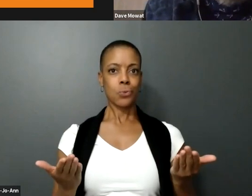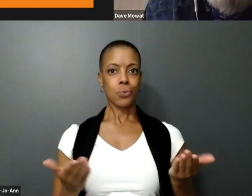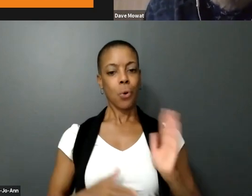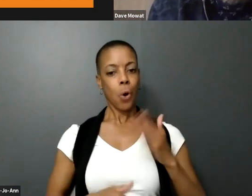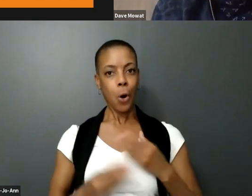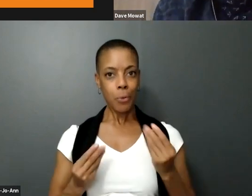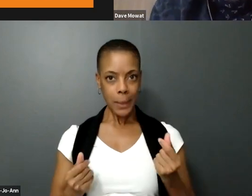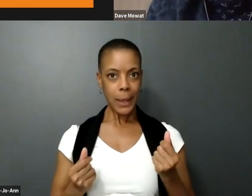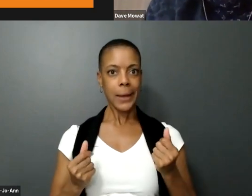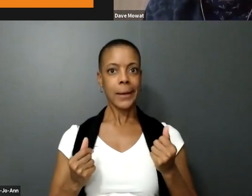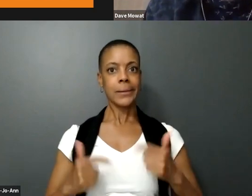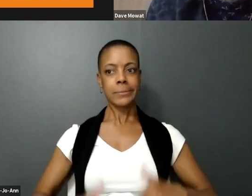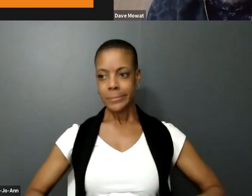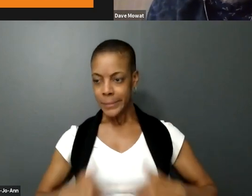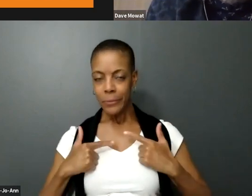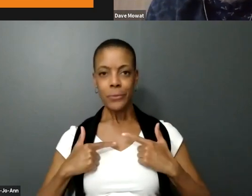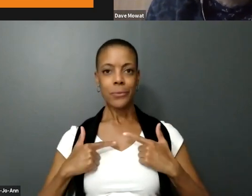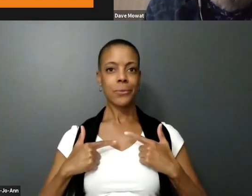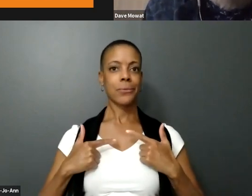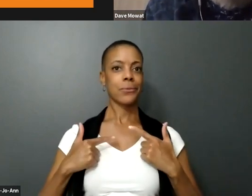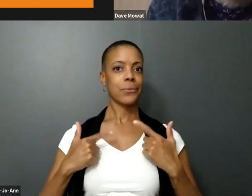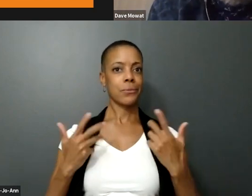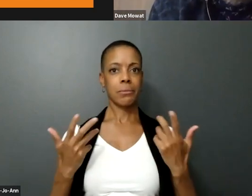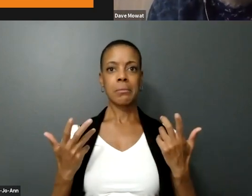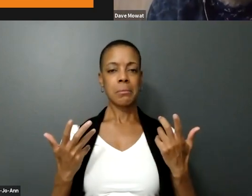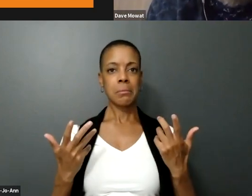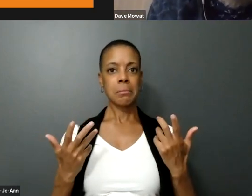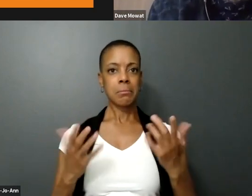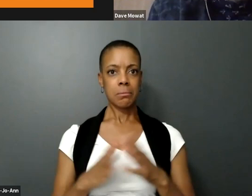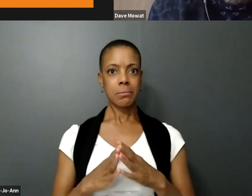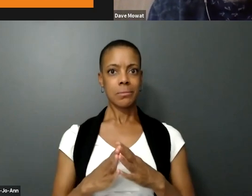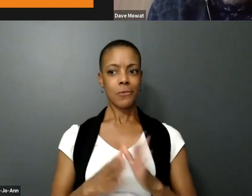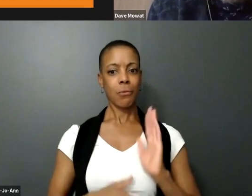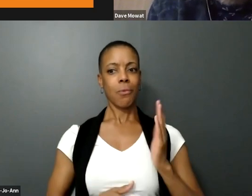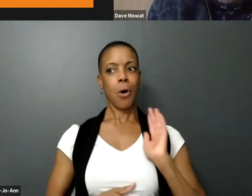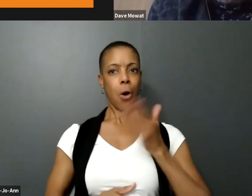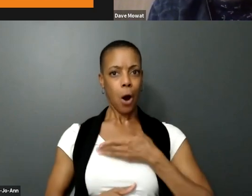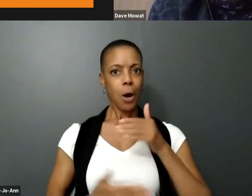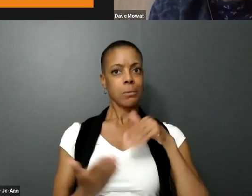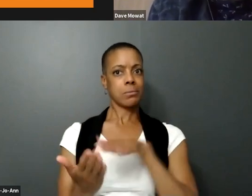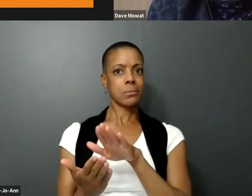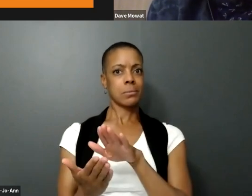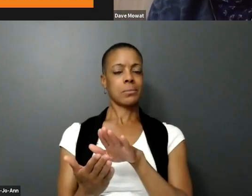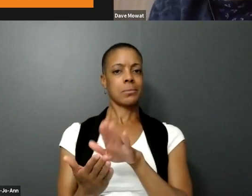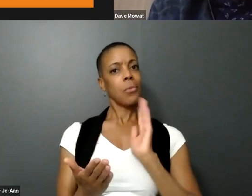and to survive and to live the way we wanted to live. And so for 10